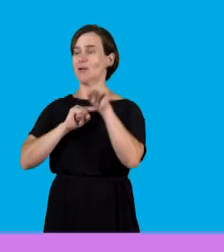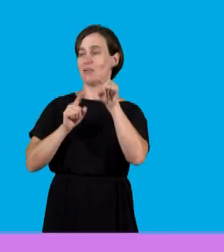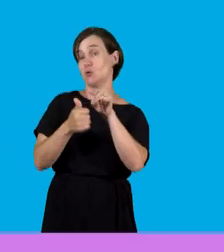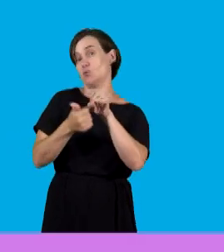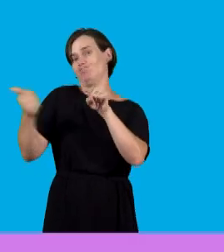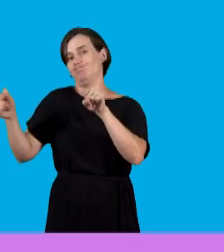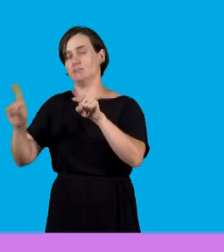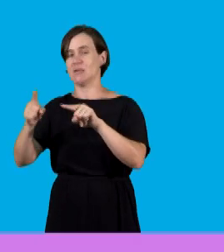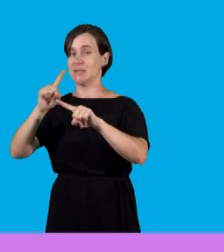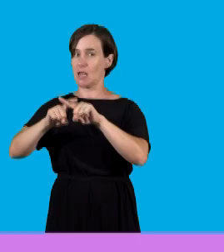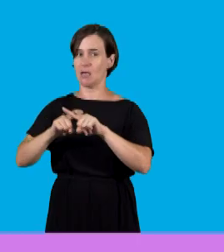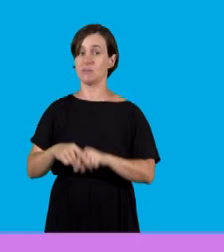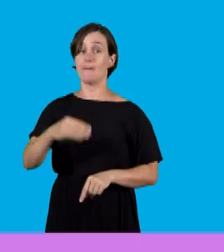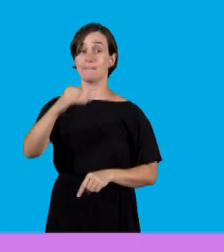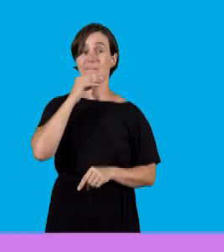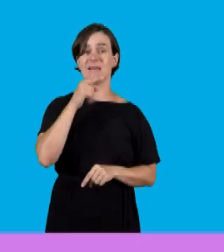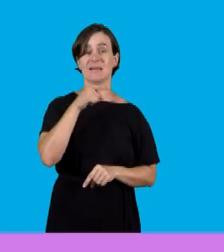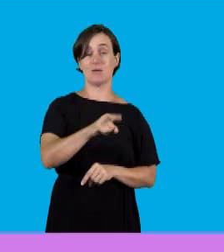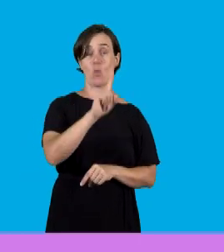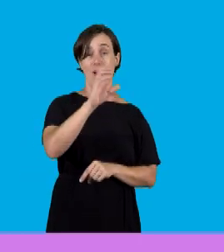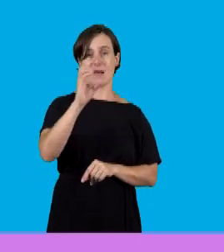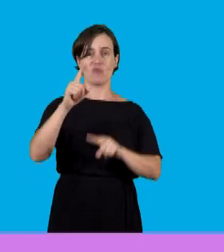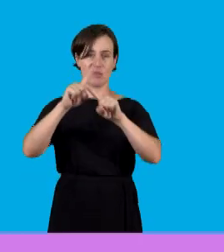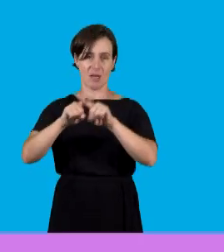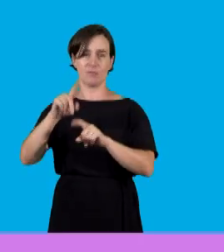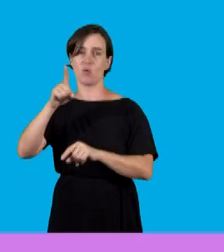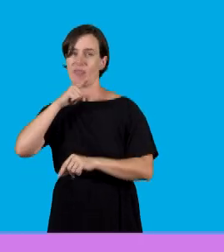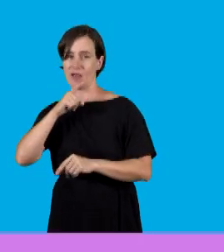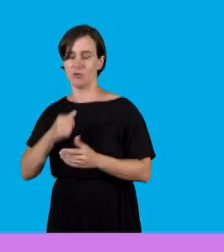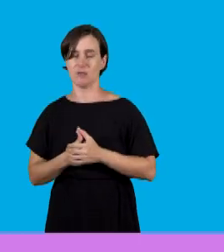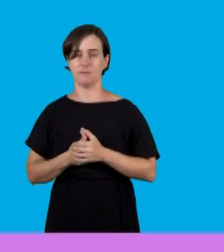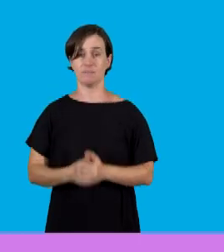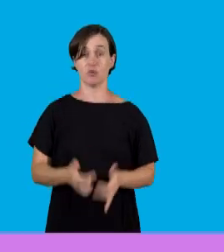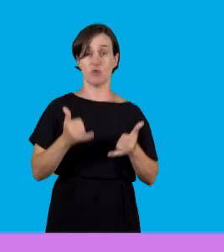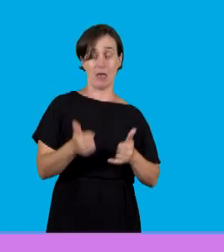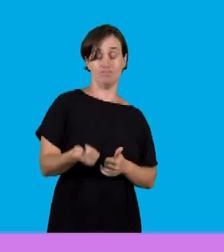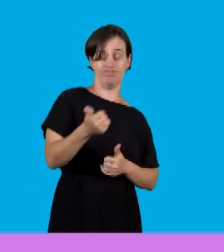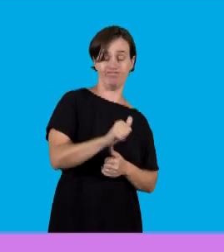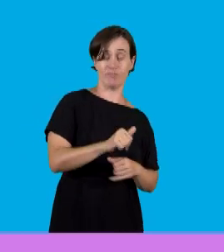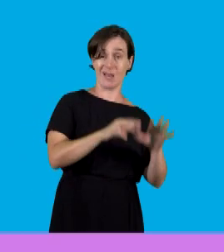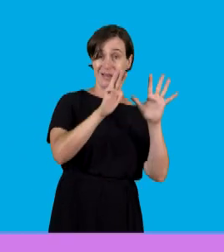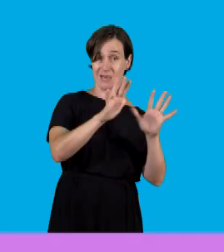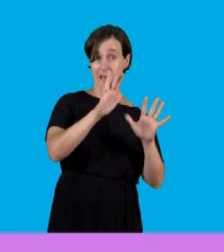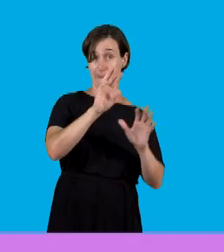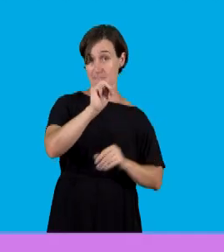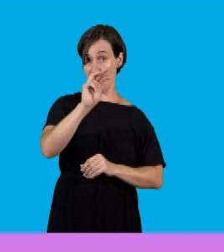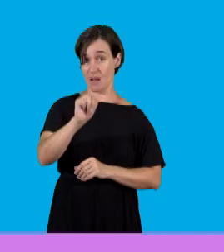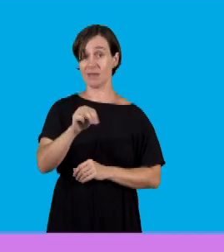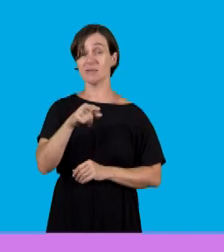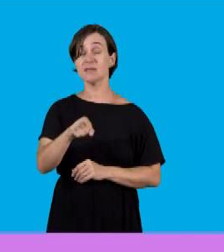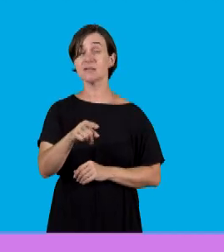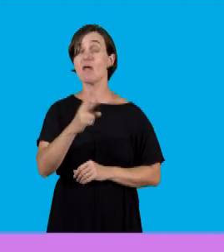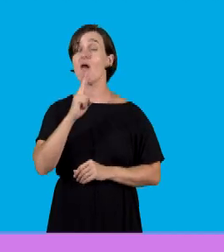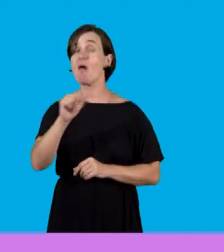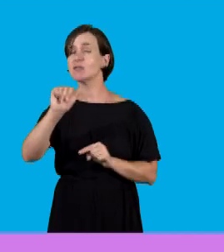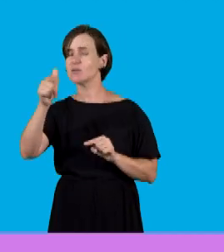multiplying. So we'll multiply by 1,000. Then we'll still have 10 millimeters on our left-hand side. Then what is